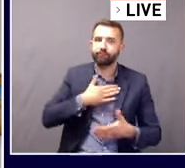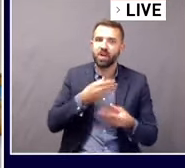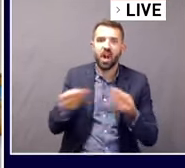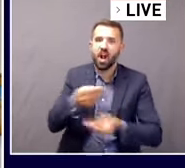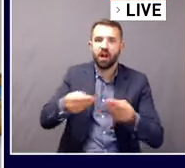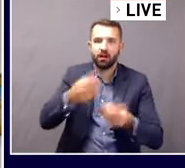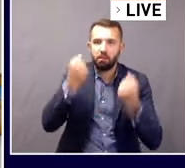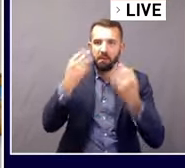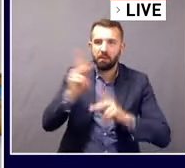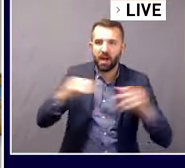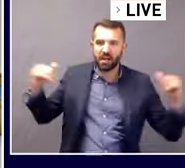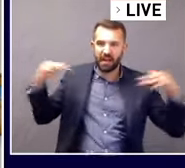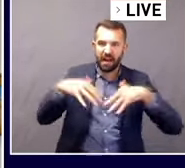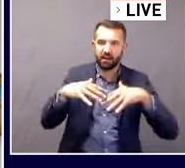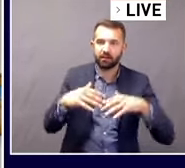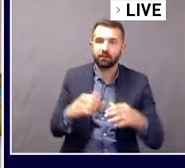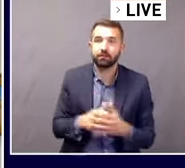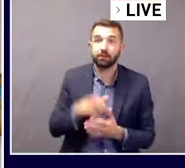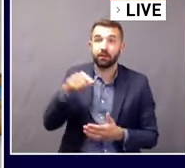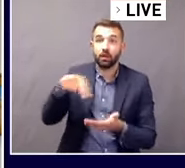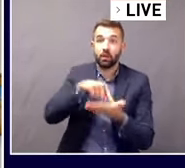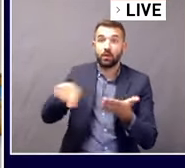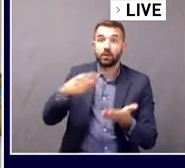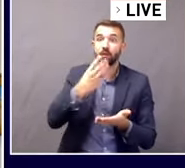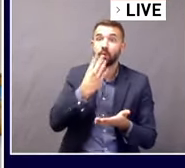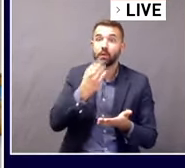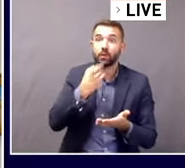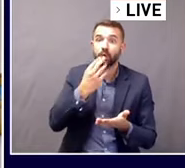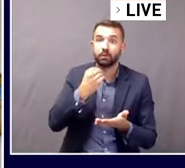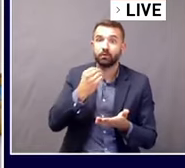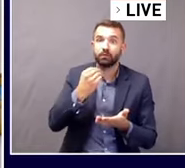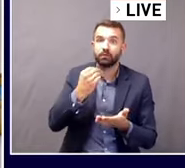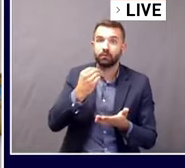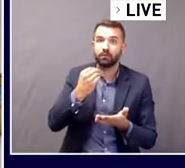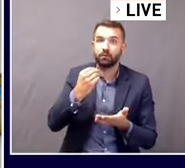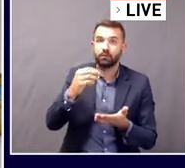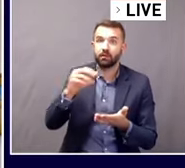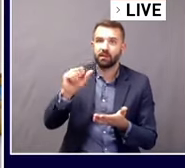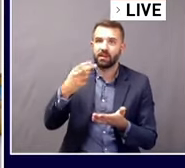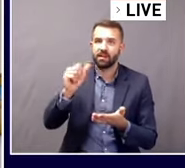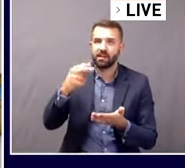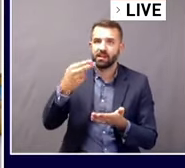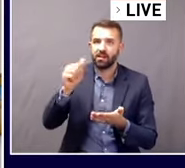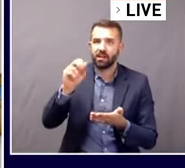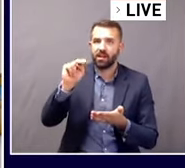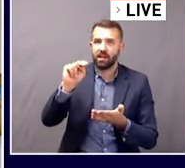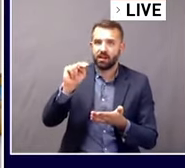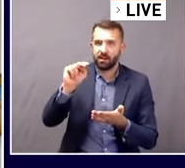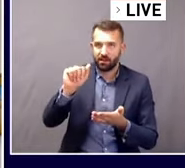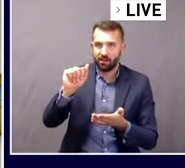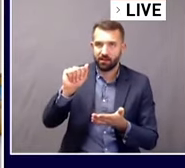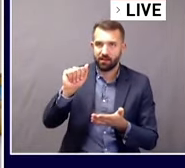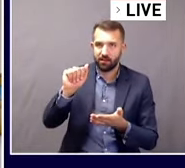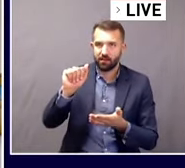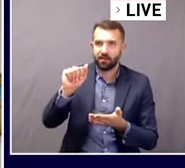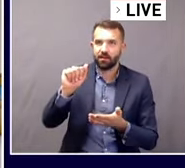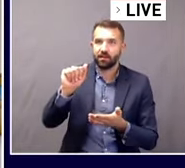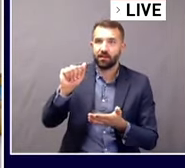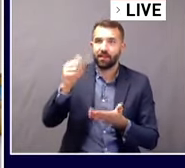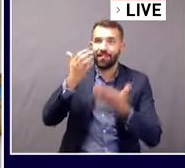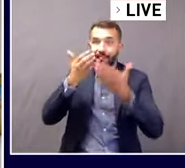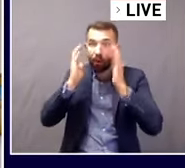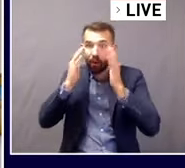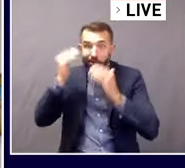week, Halloween upcoming, what's the CDC's guidance to go about those? Sure. So we'll start with your